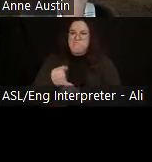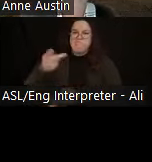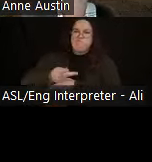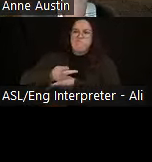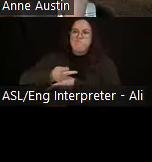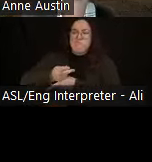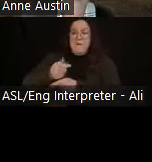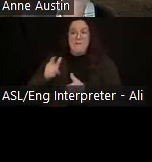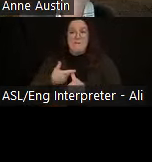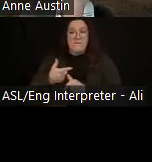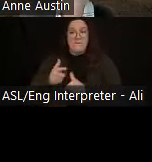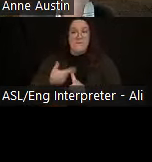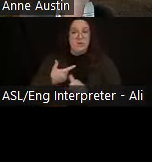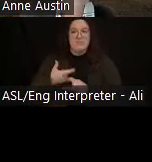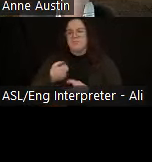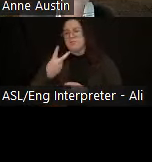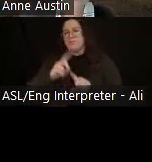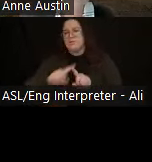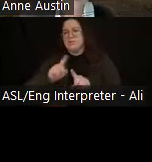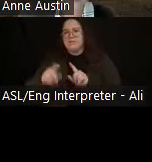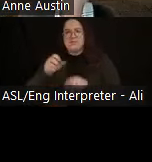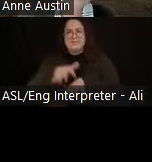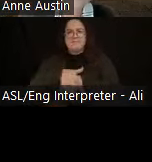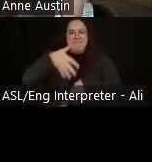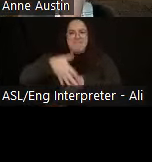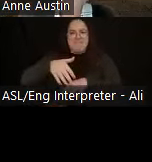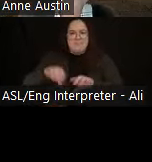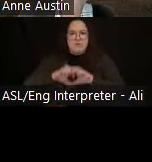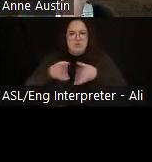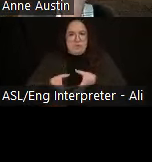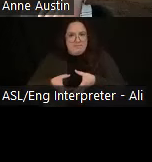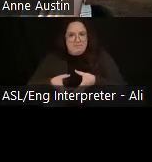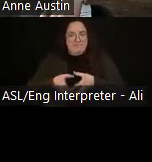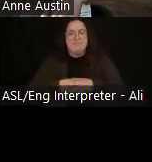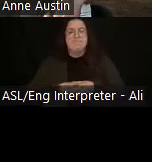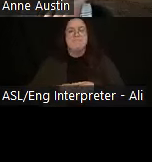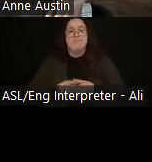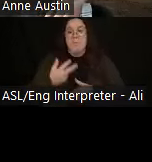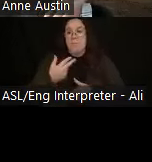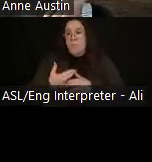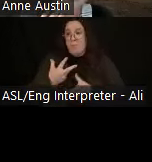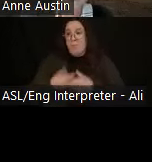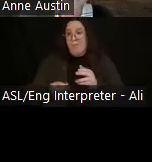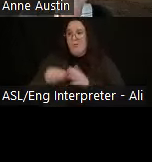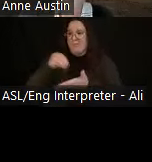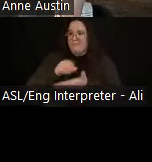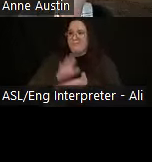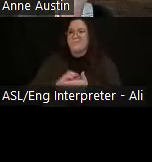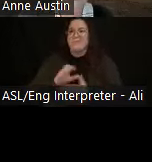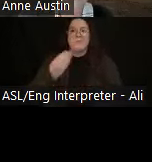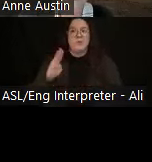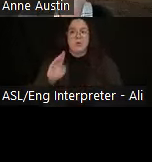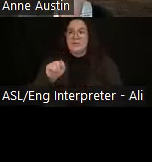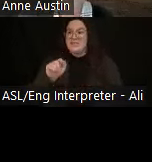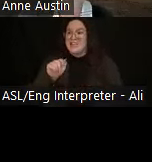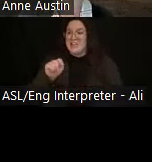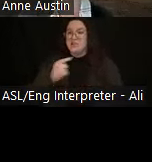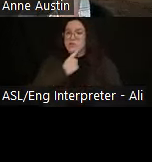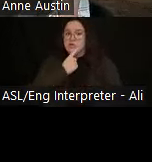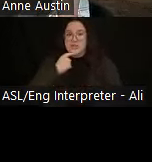by the Yavapai and then the Mojave. Olive and her sister were both marked with blue tattoos on their chins, which you can see in the